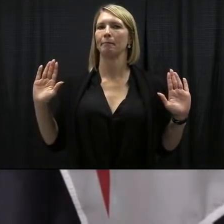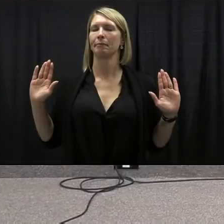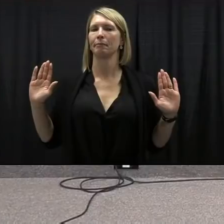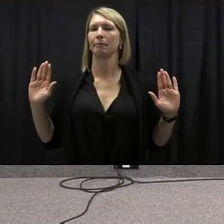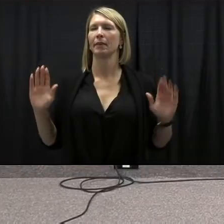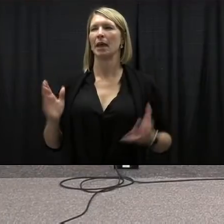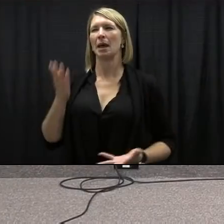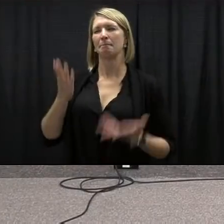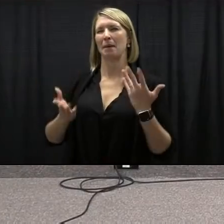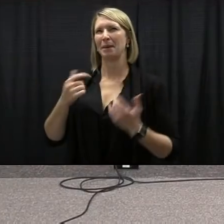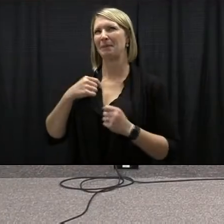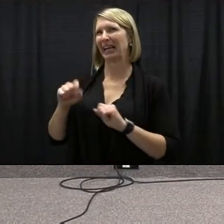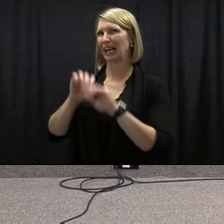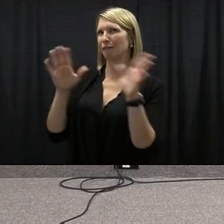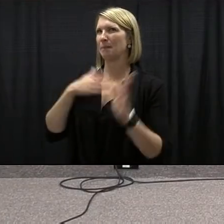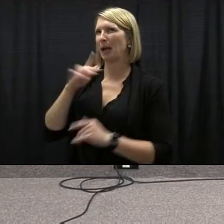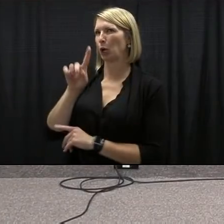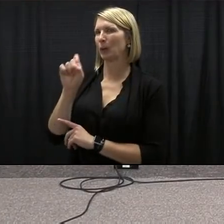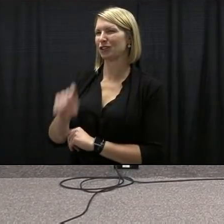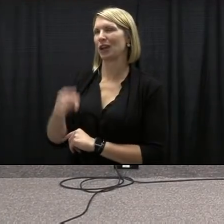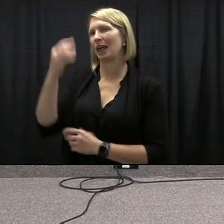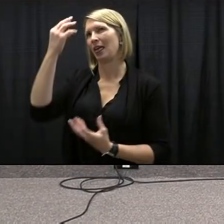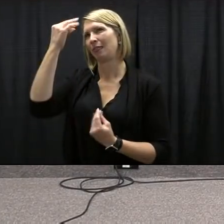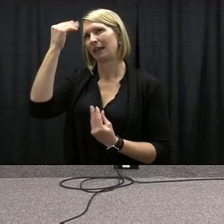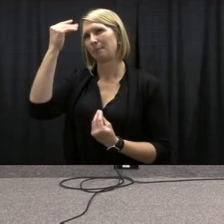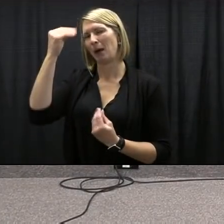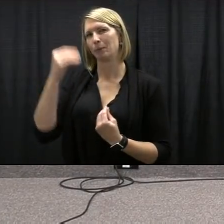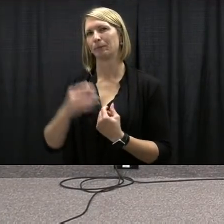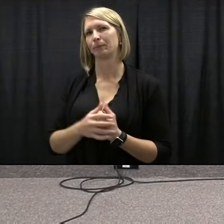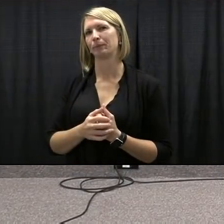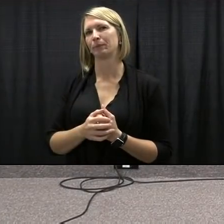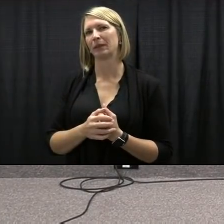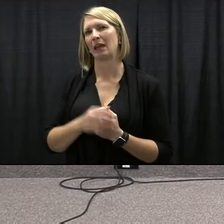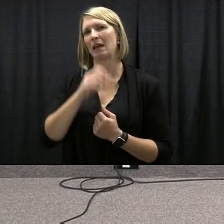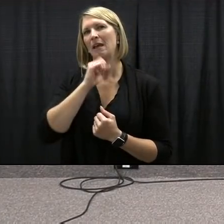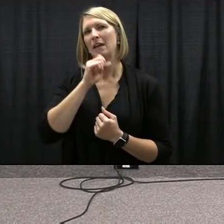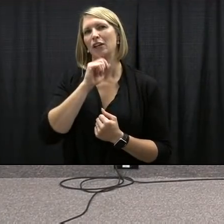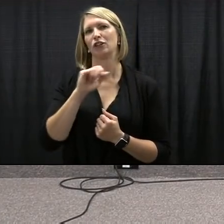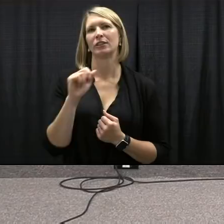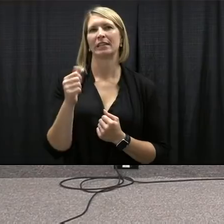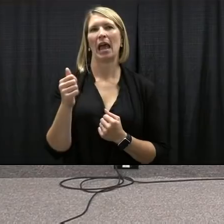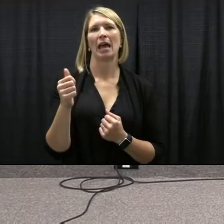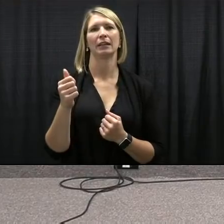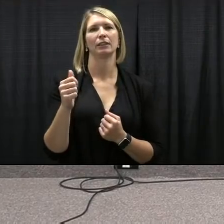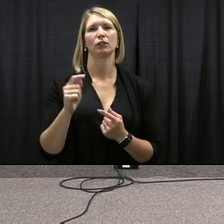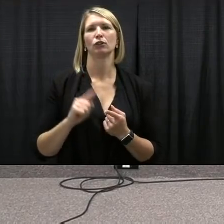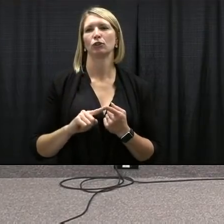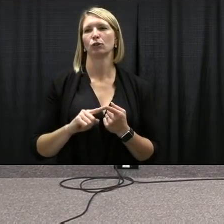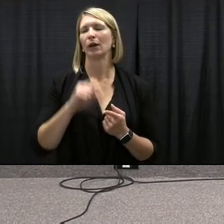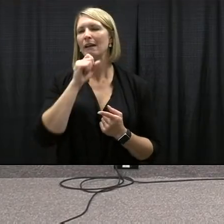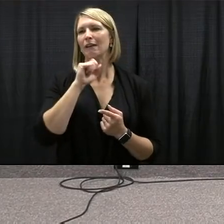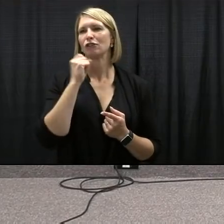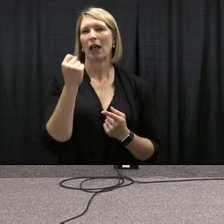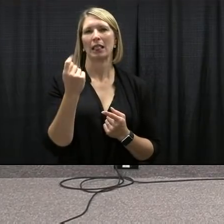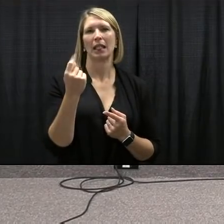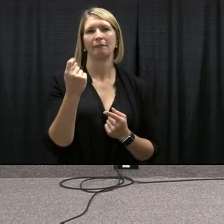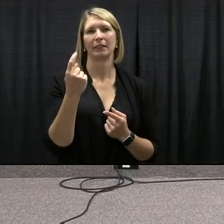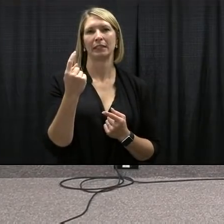Maybe I should clarify a little bit. I'm thinking in terms of, like, say a 10 or 11-year-old wants to go into a store. Will